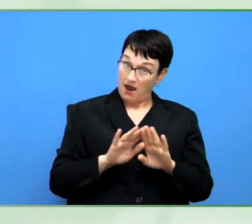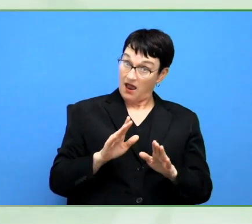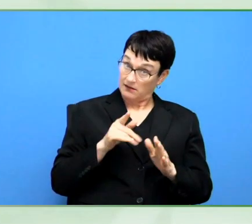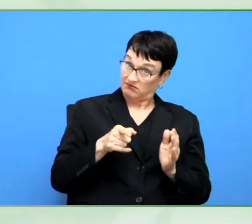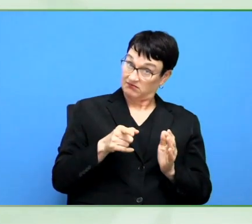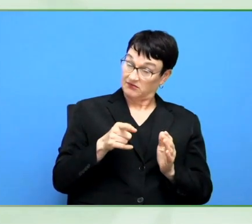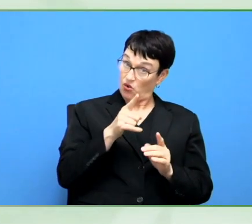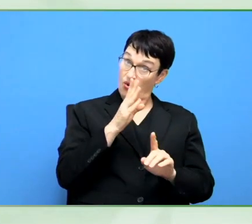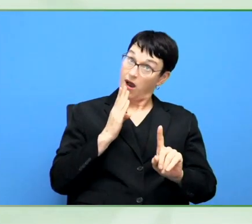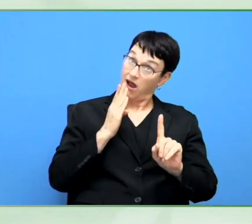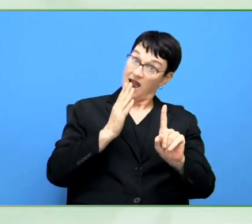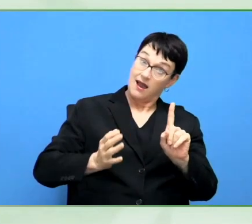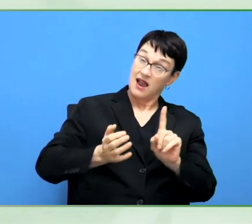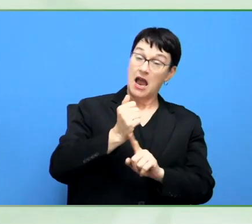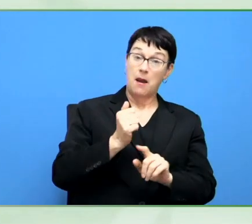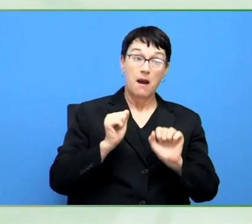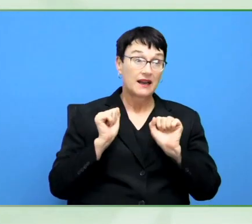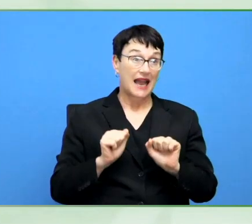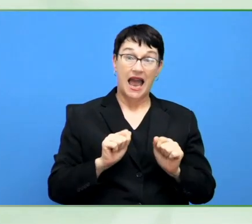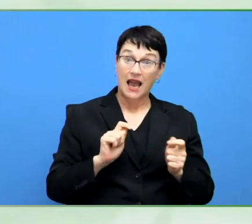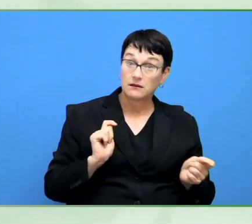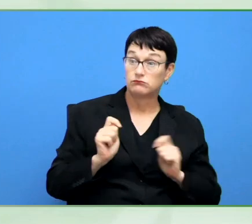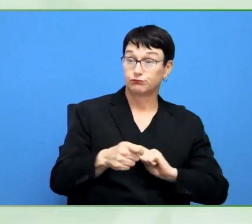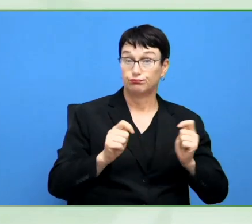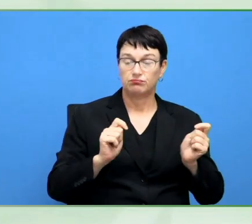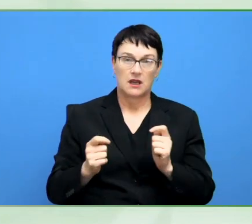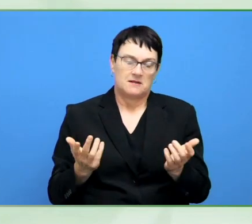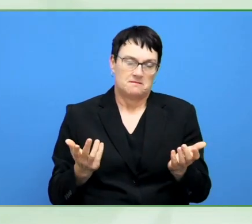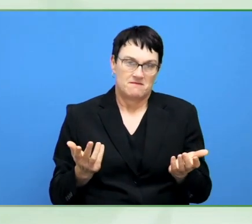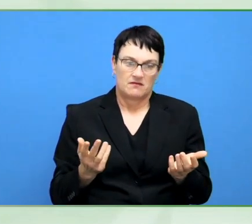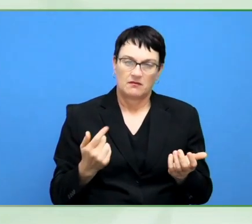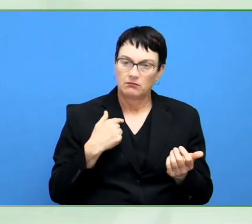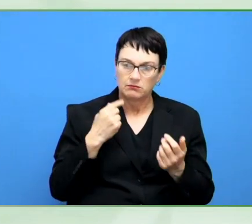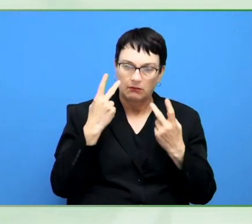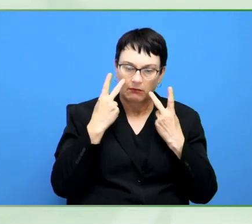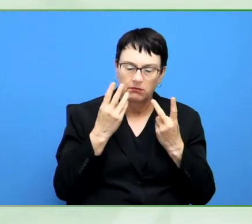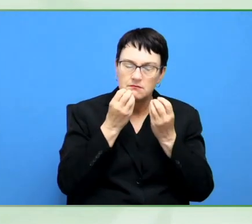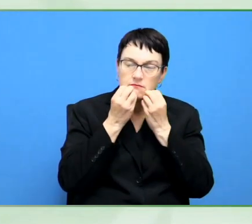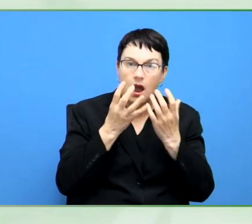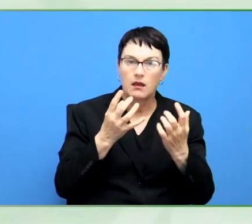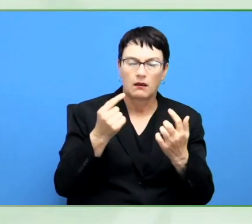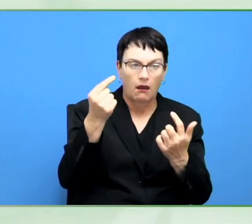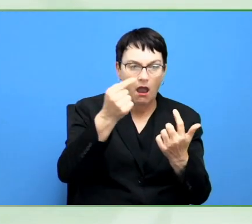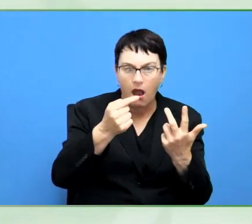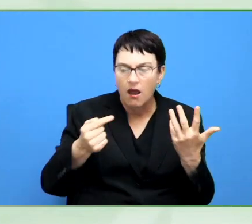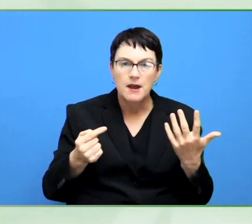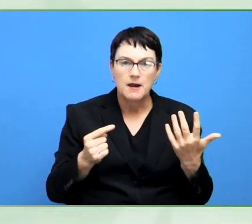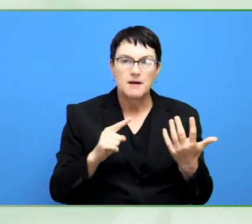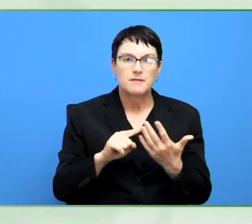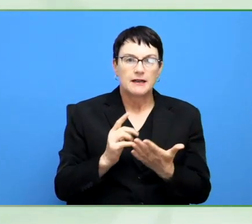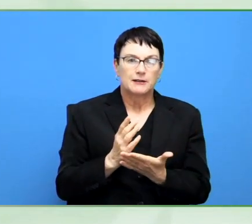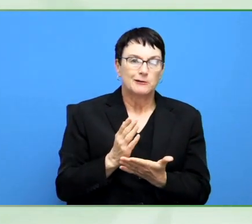We see a lot of amazing things happening, but they're stopped somehow on the way. So we've been doing this